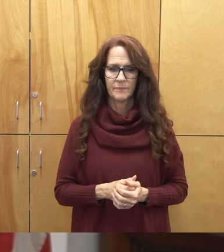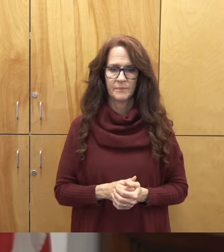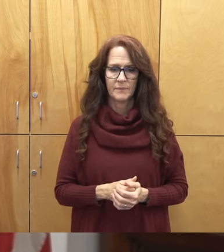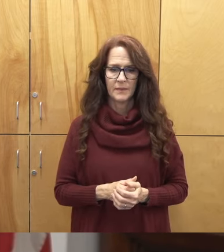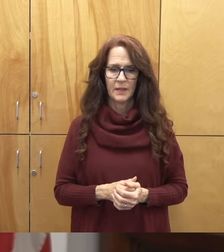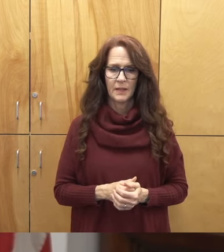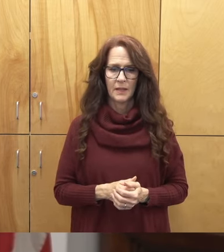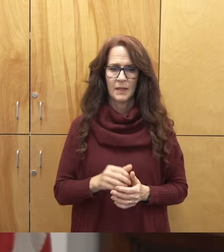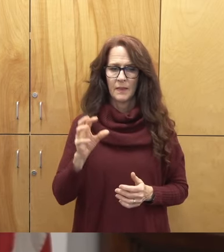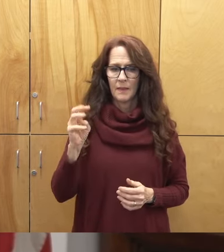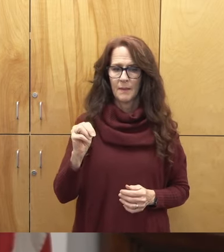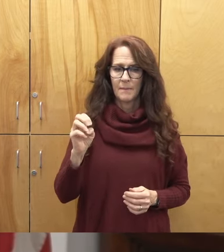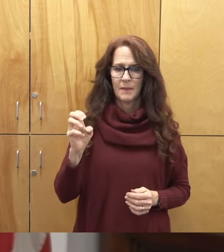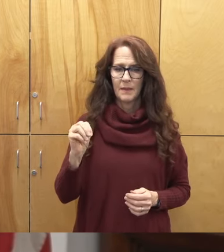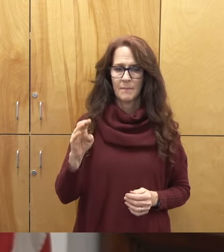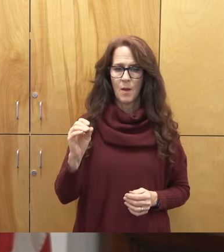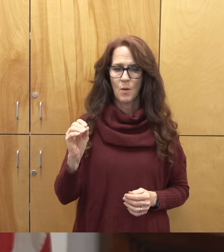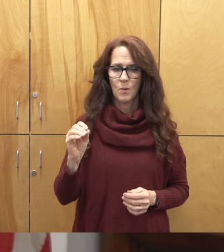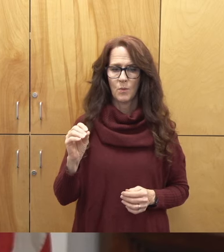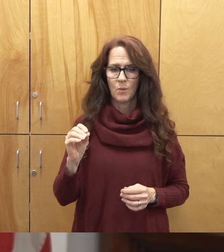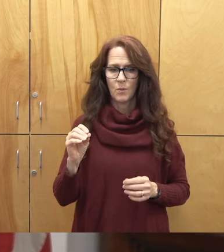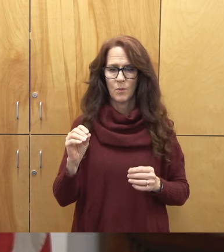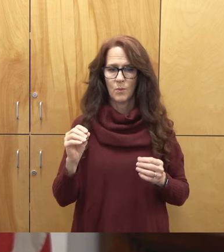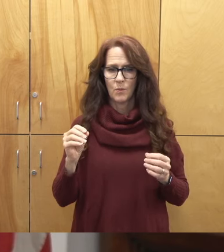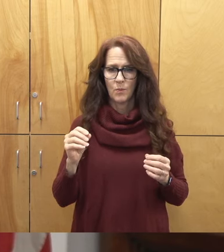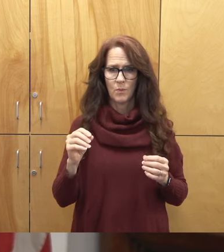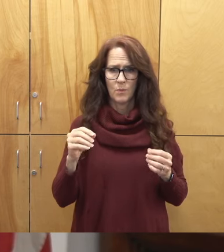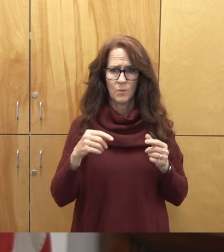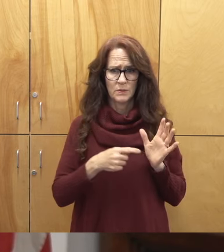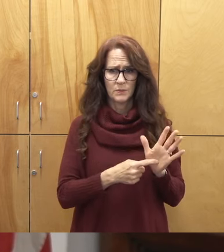Is the memo available publicly as well, Dr. Baker?